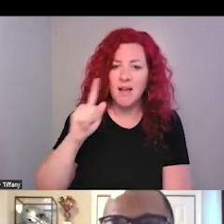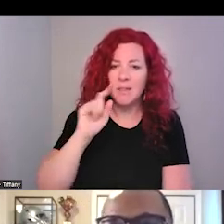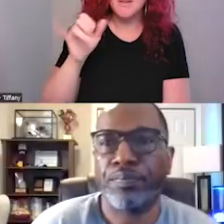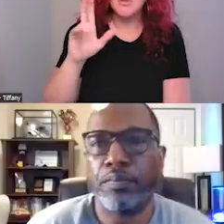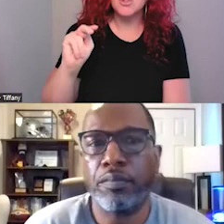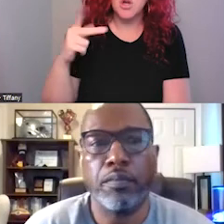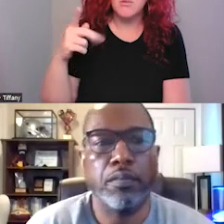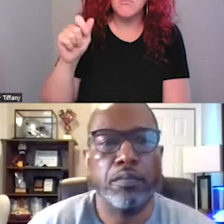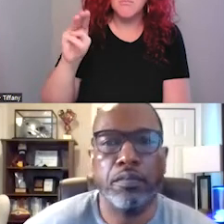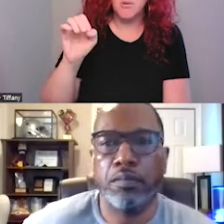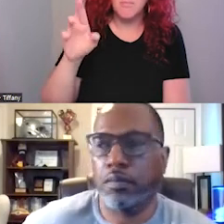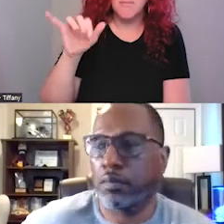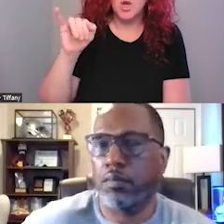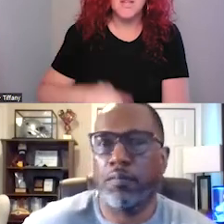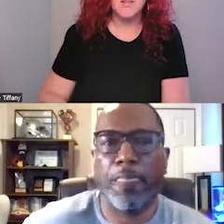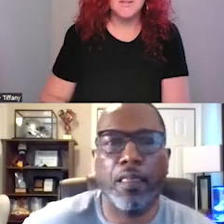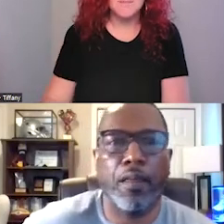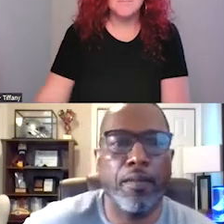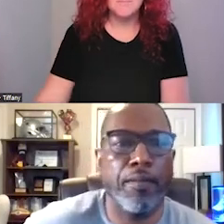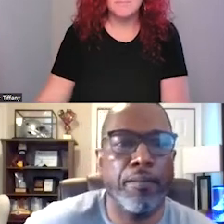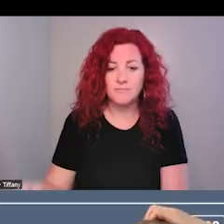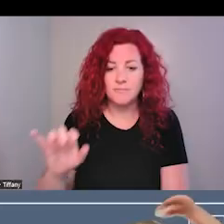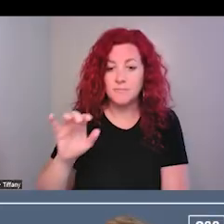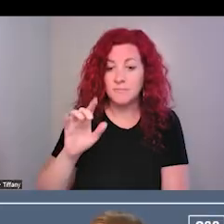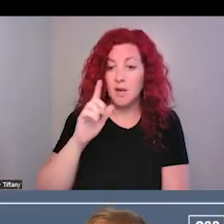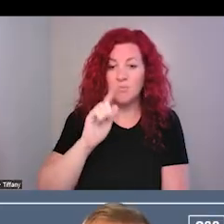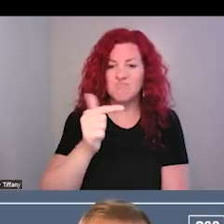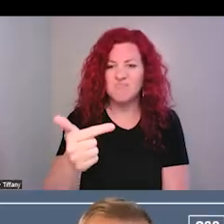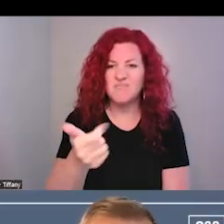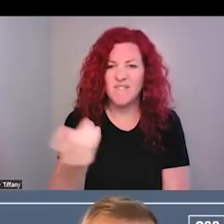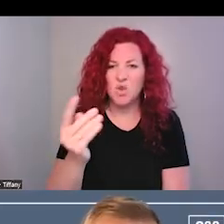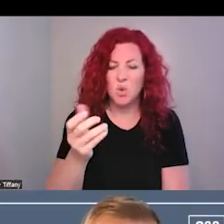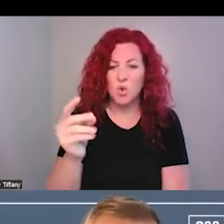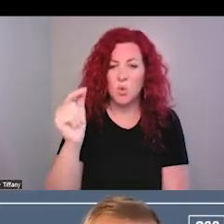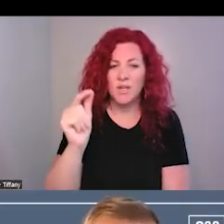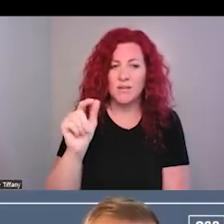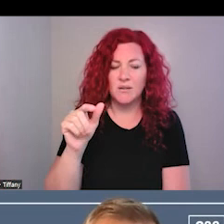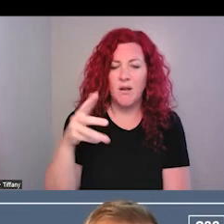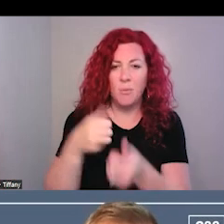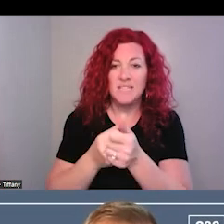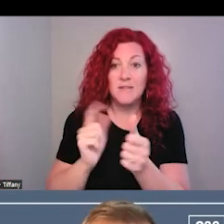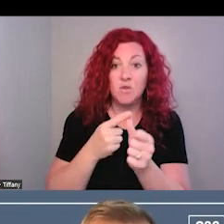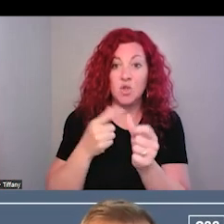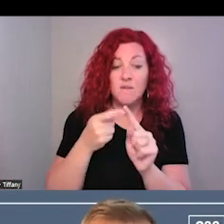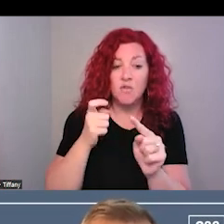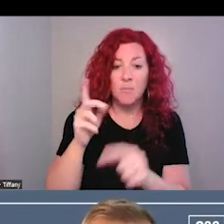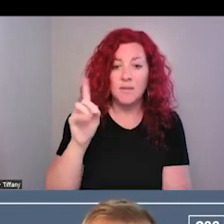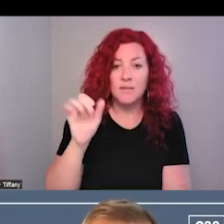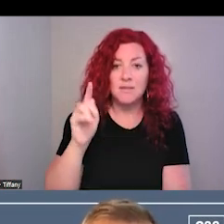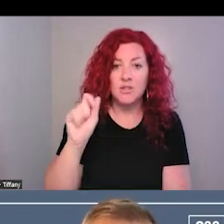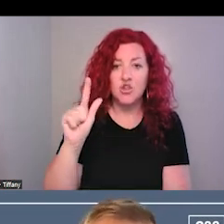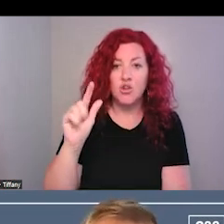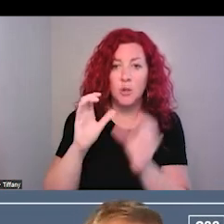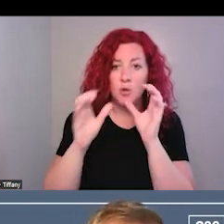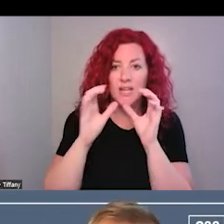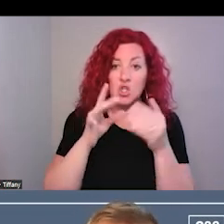Palmieri. Thanks, Vic. I'm actually going to turn it over for a couple of quick updates. The first from our digital communications lead, Stacy